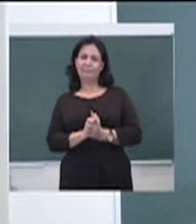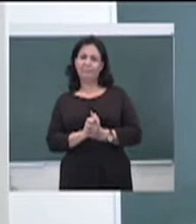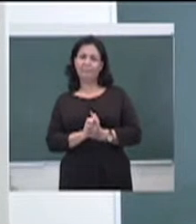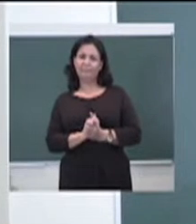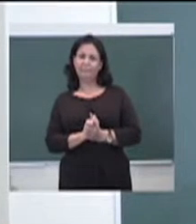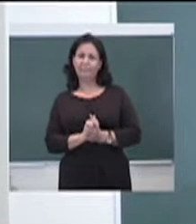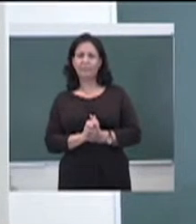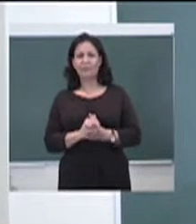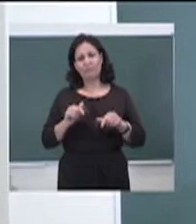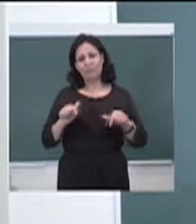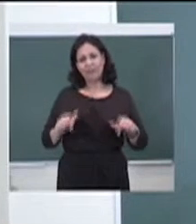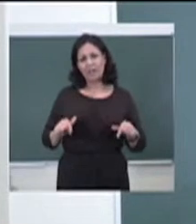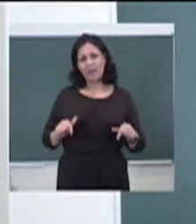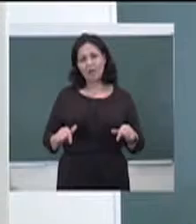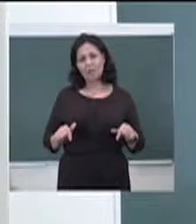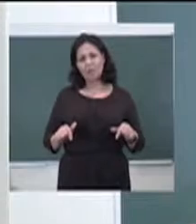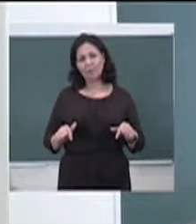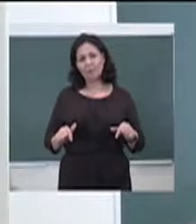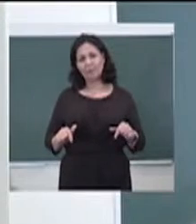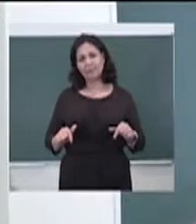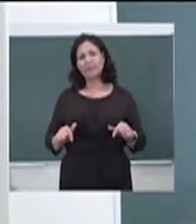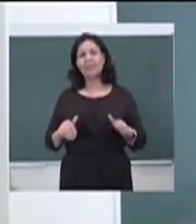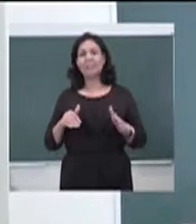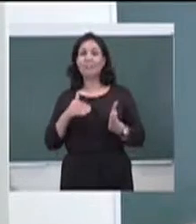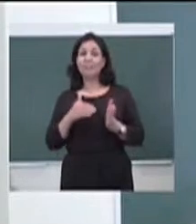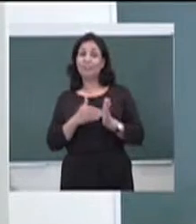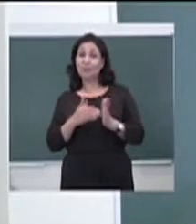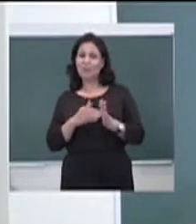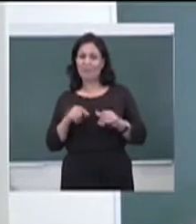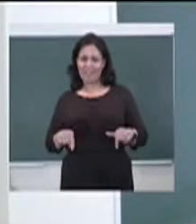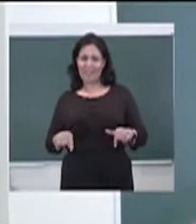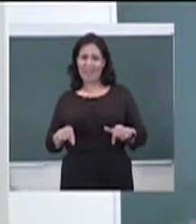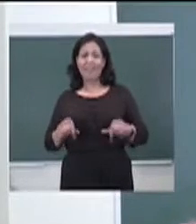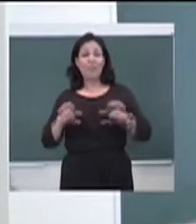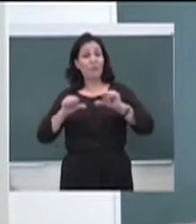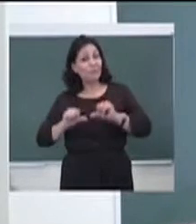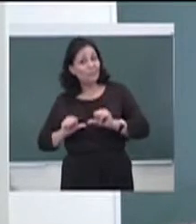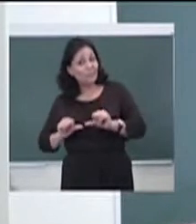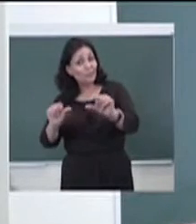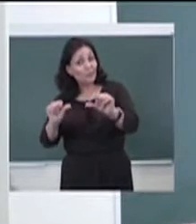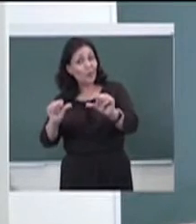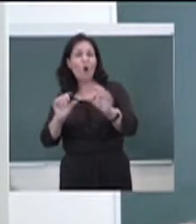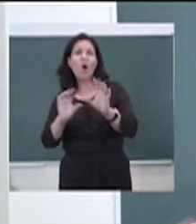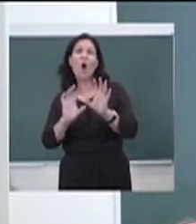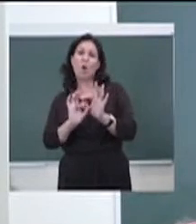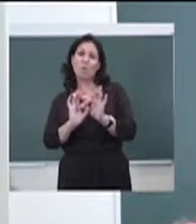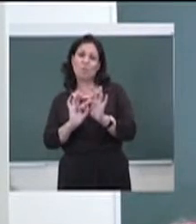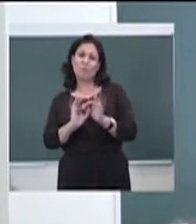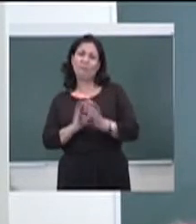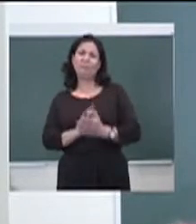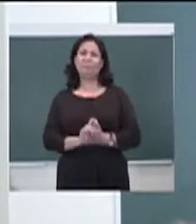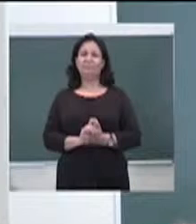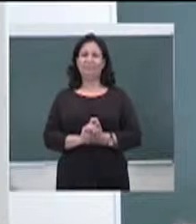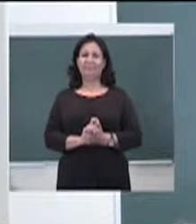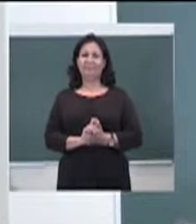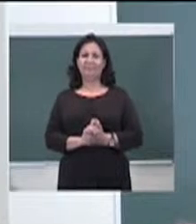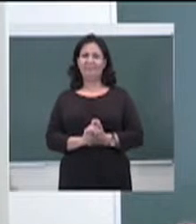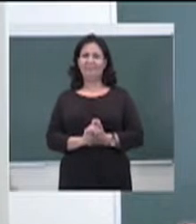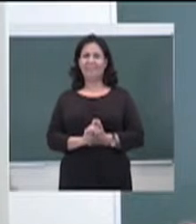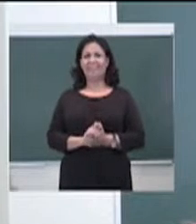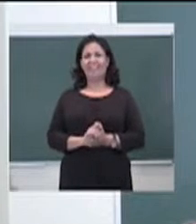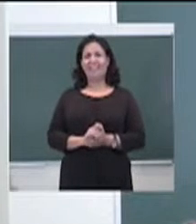For now, we are going to leave it here, and the rest you will do at home. Let us do the